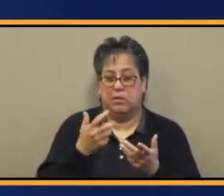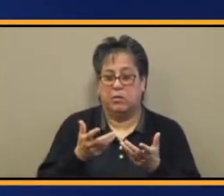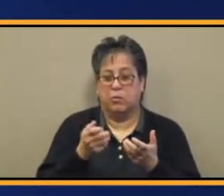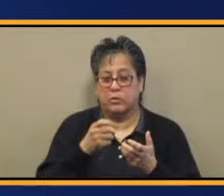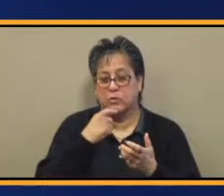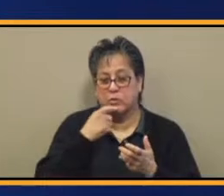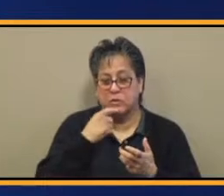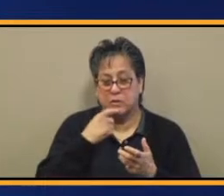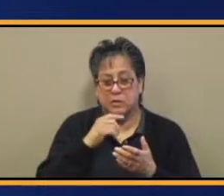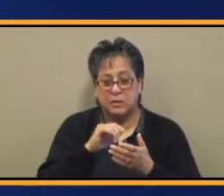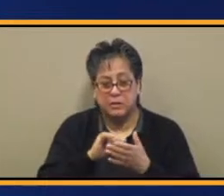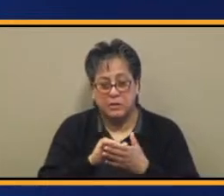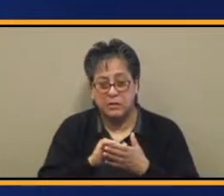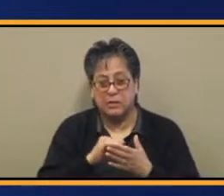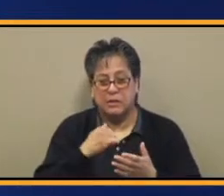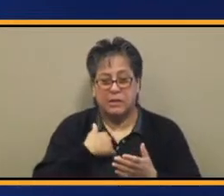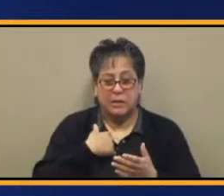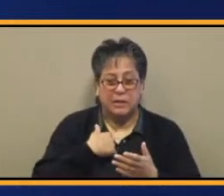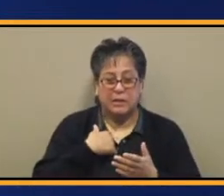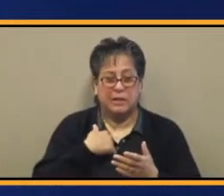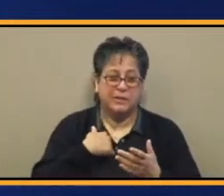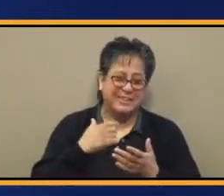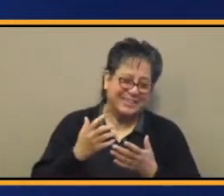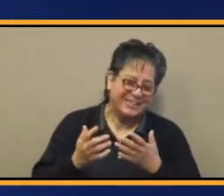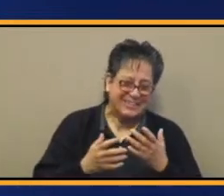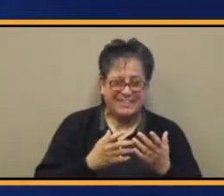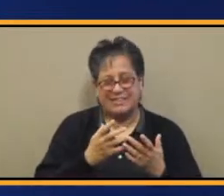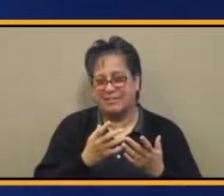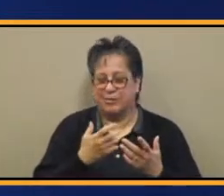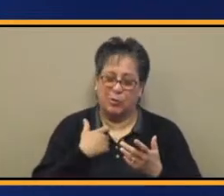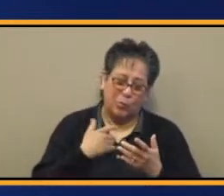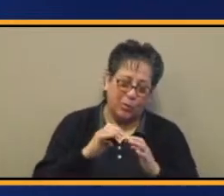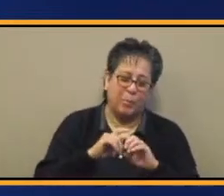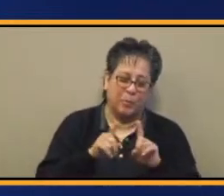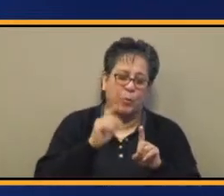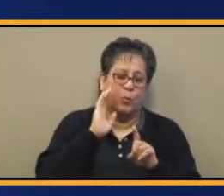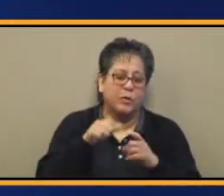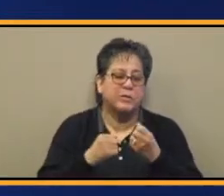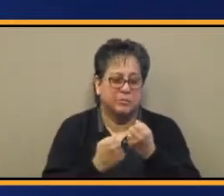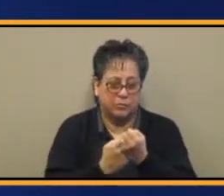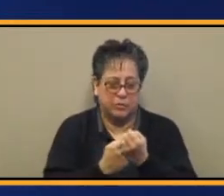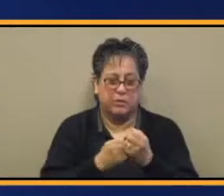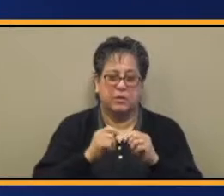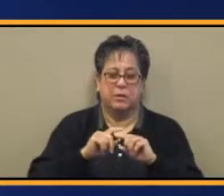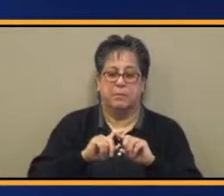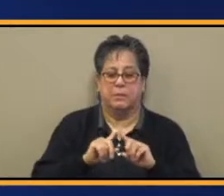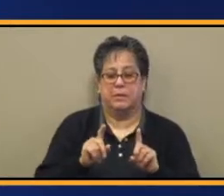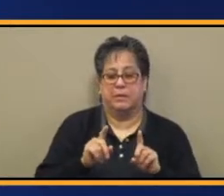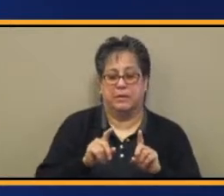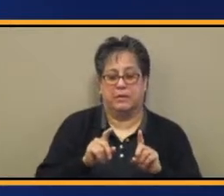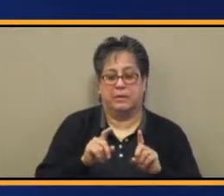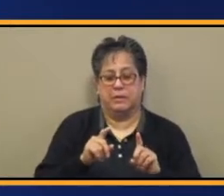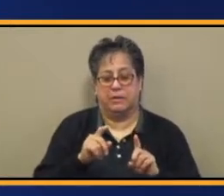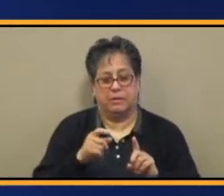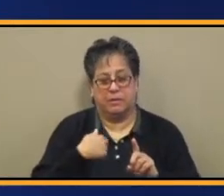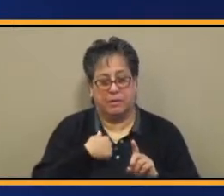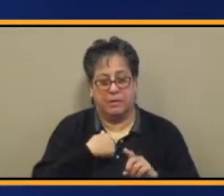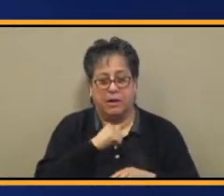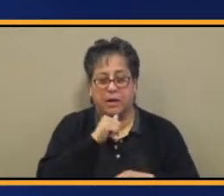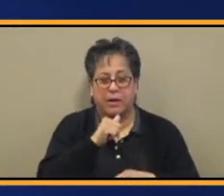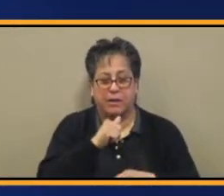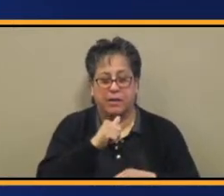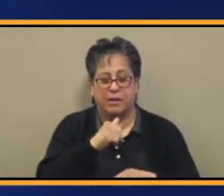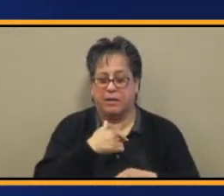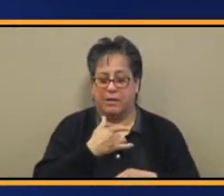say that I'm begrudgingly going to support this, but I just want to state this as in I don't think this is a